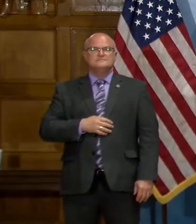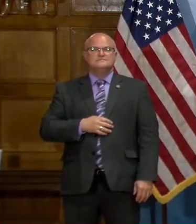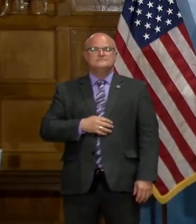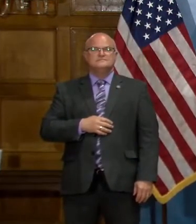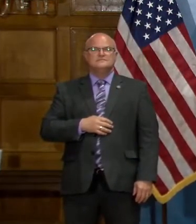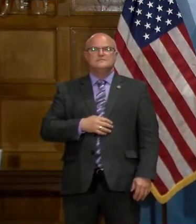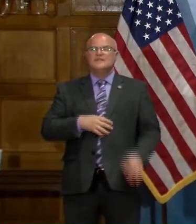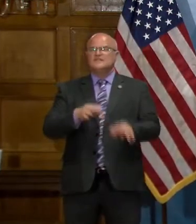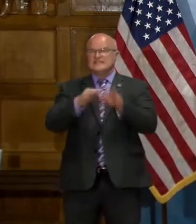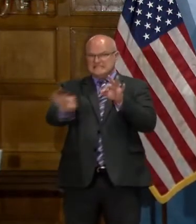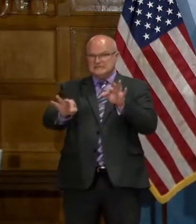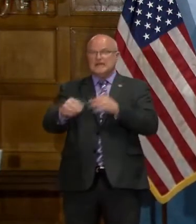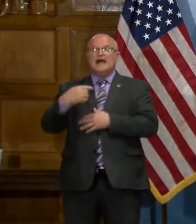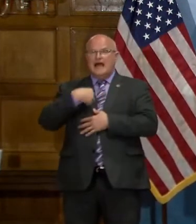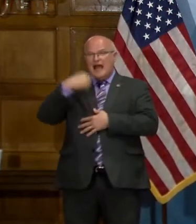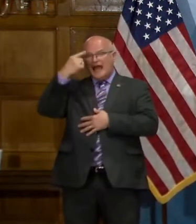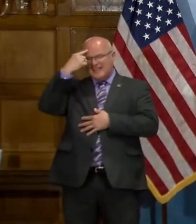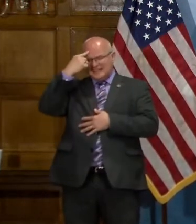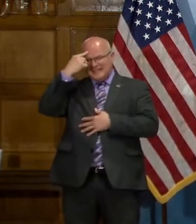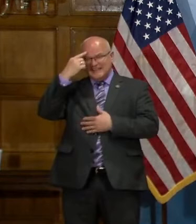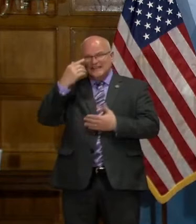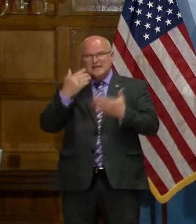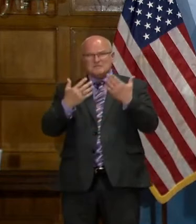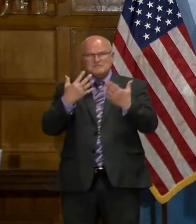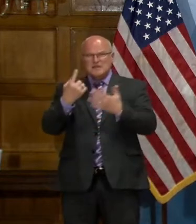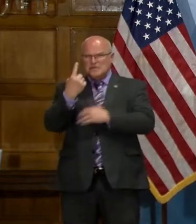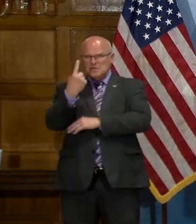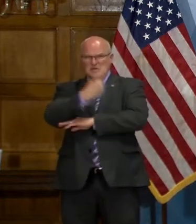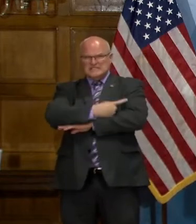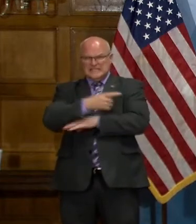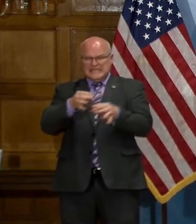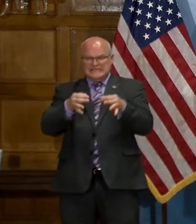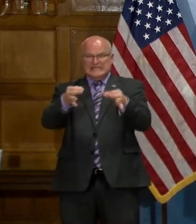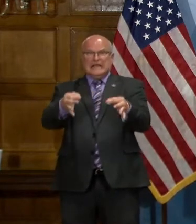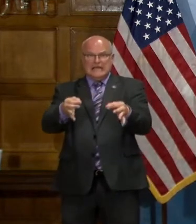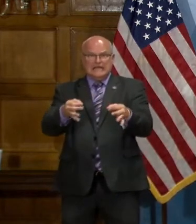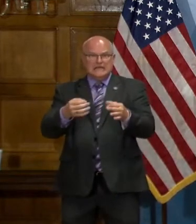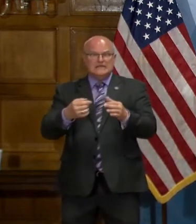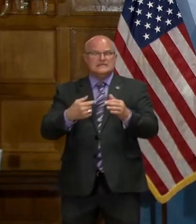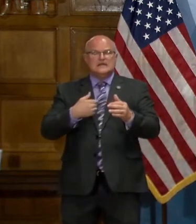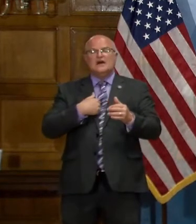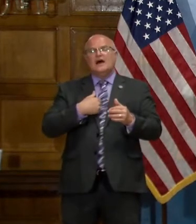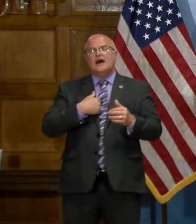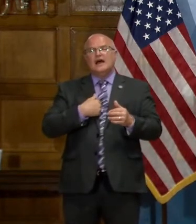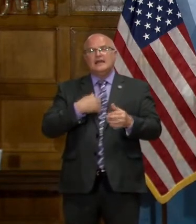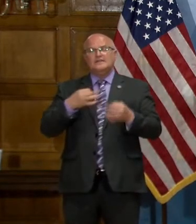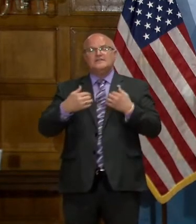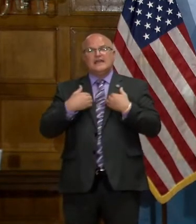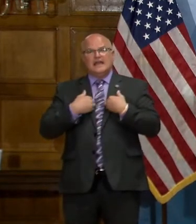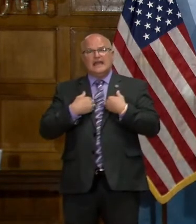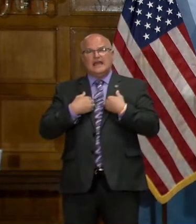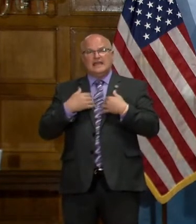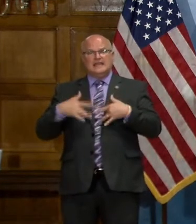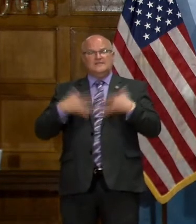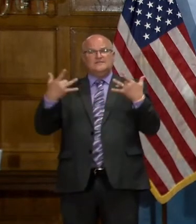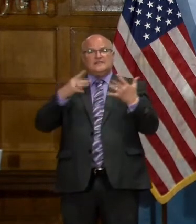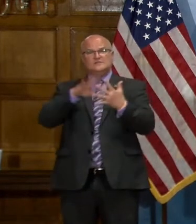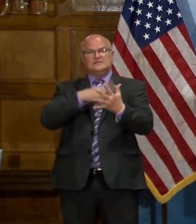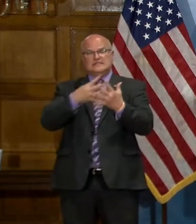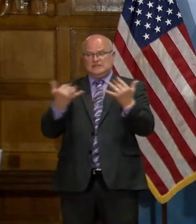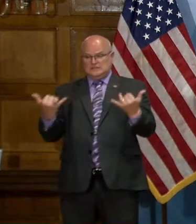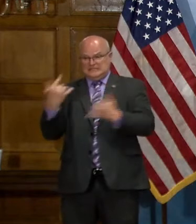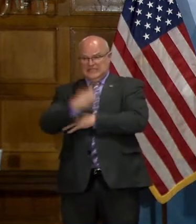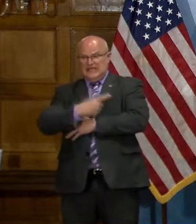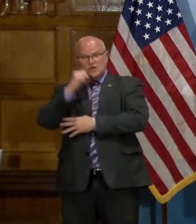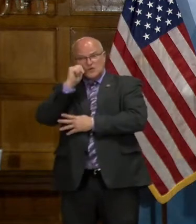Very simply, I do think there may be a day delay. So in other words, if they had an event that was going to happen today